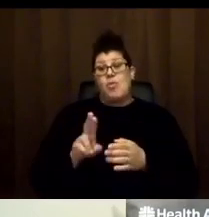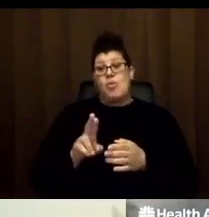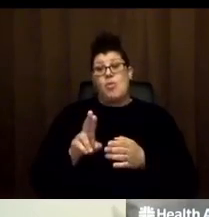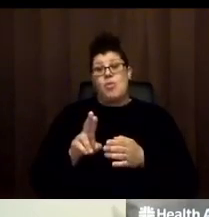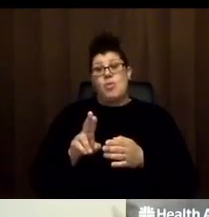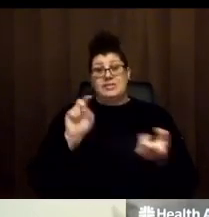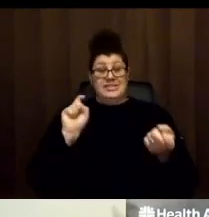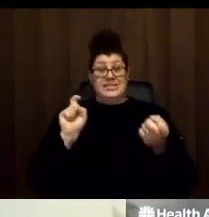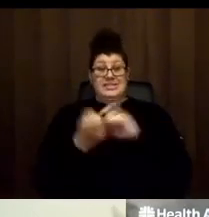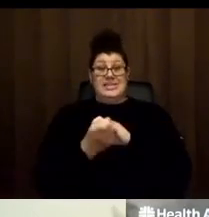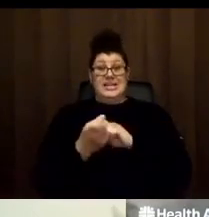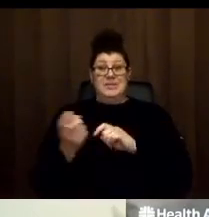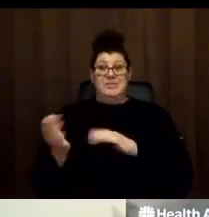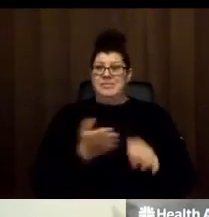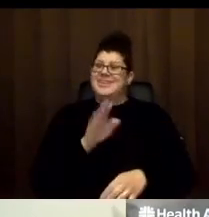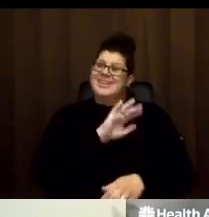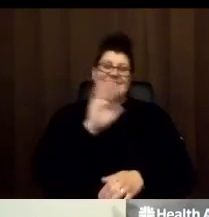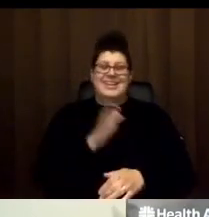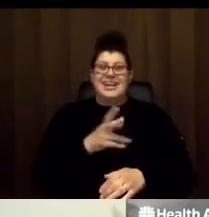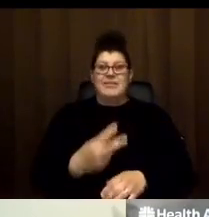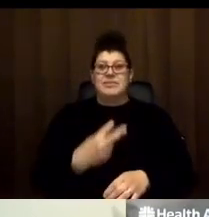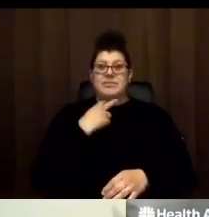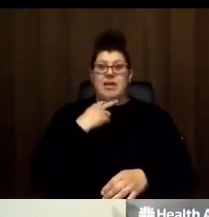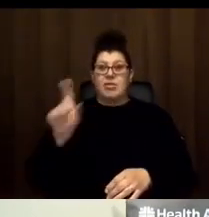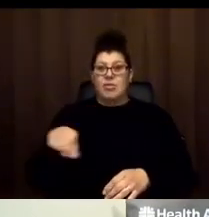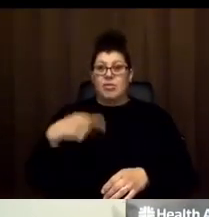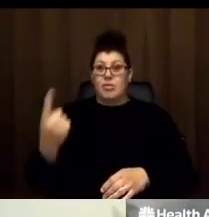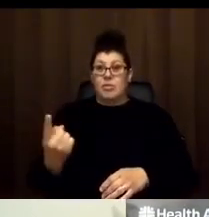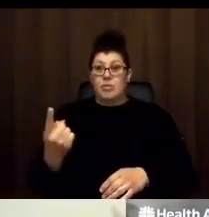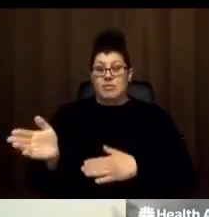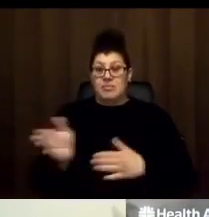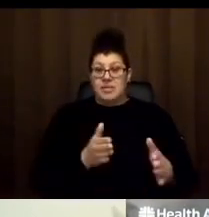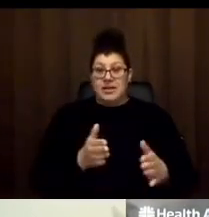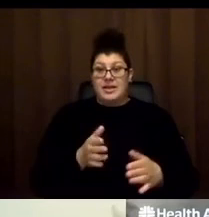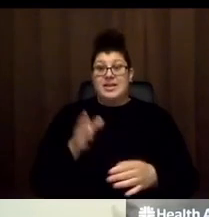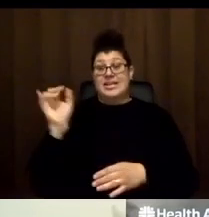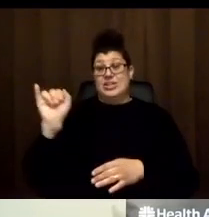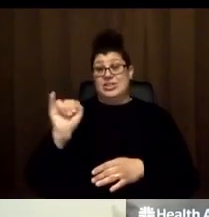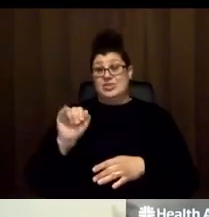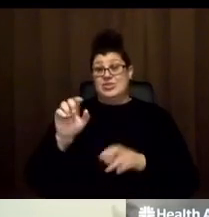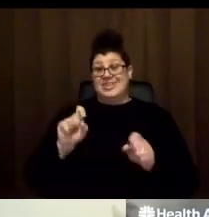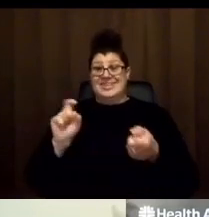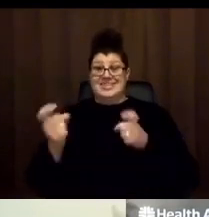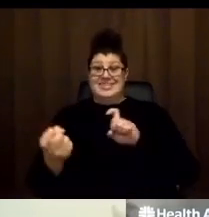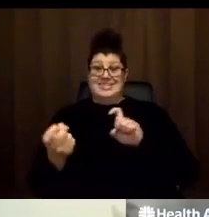be stuck with one plan. Your insurance can adapt to your changes in lifestyle and needs.